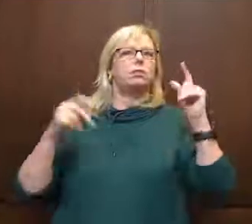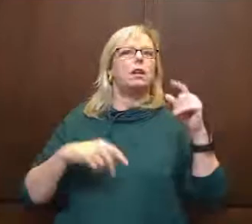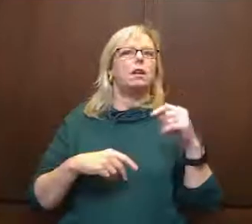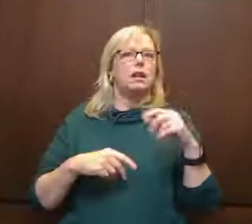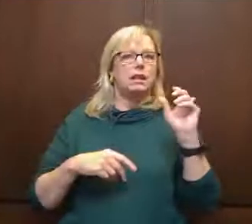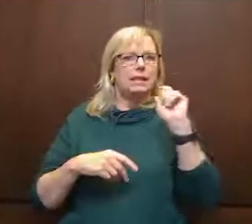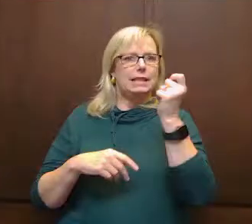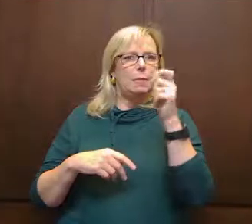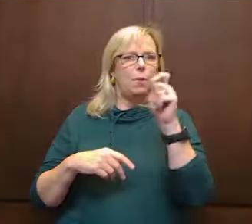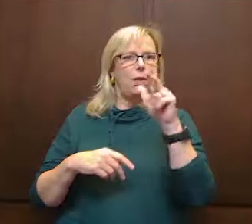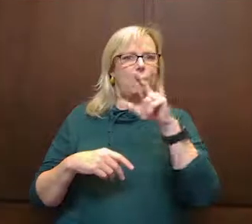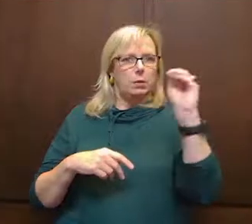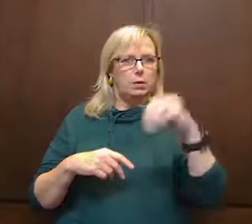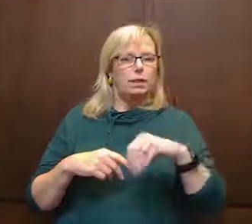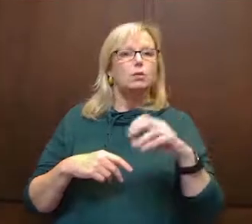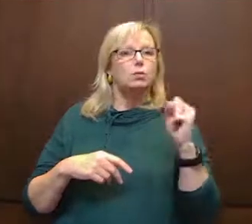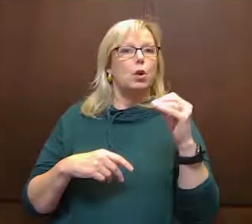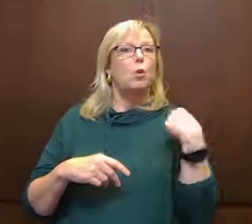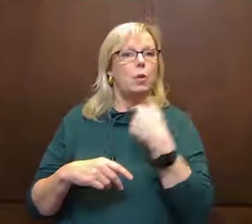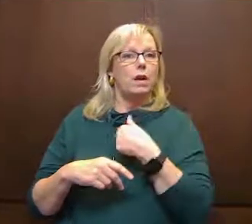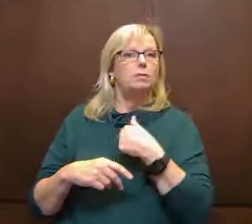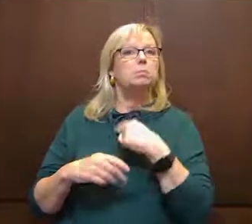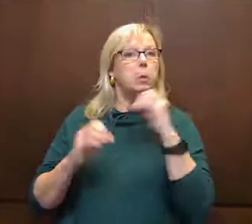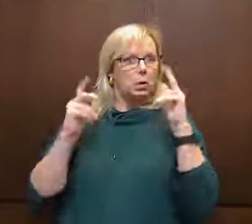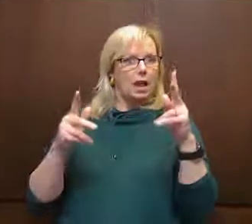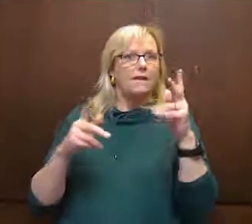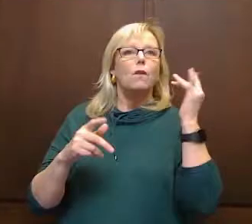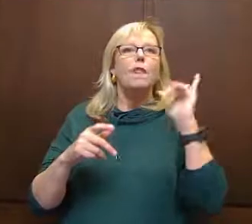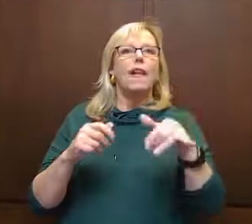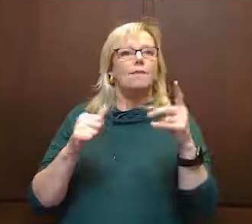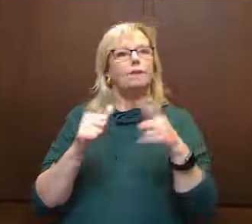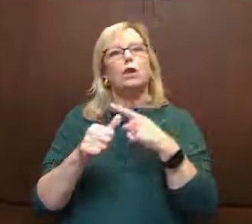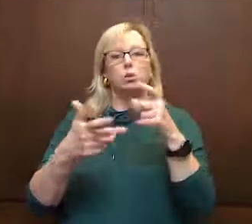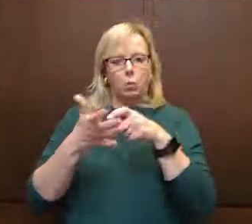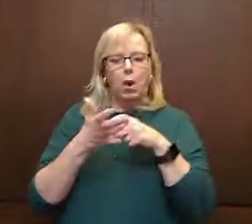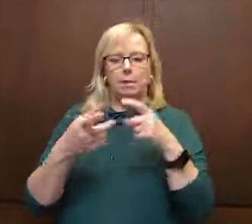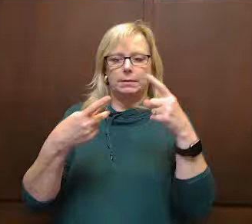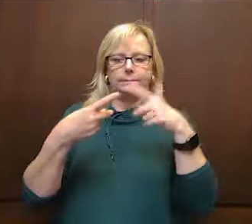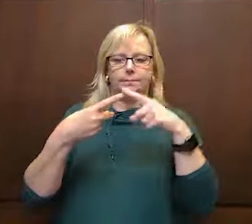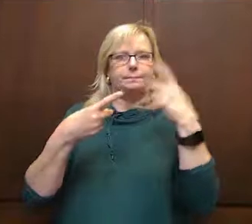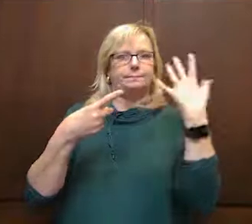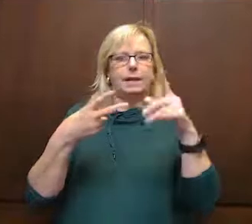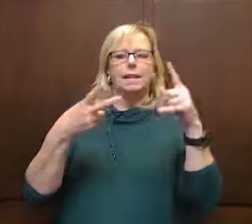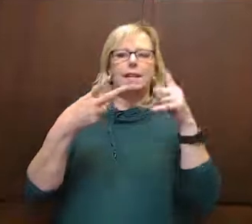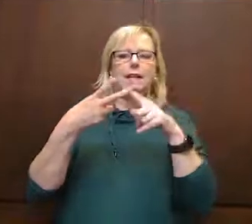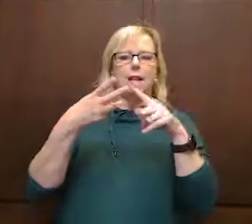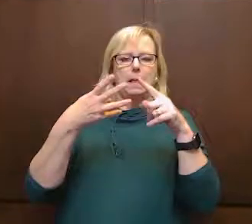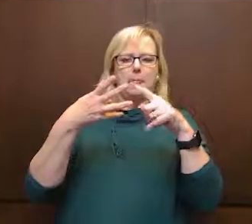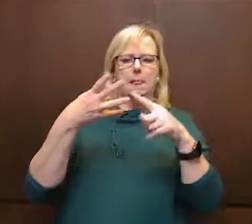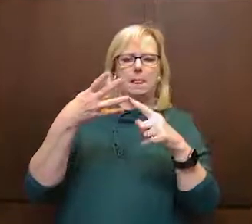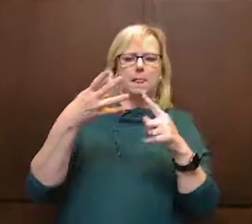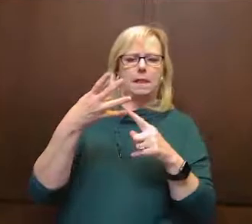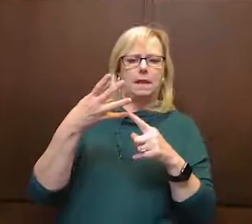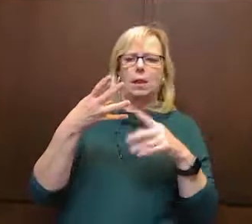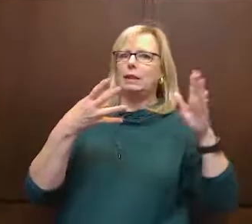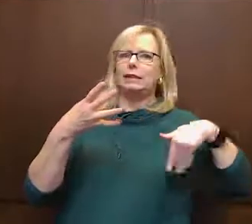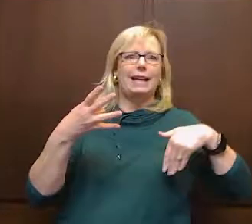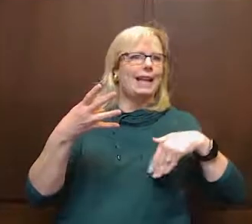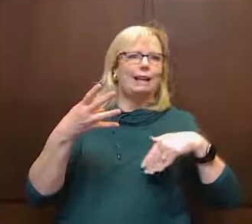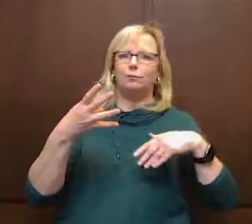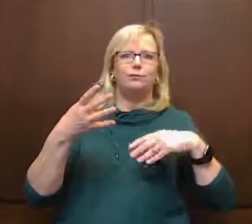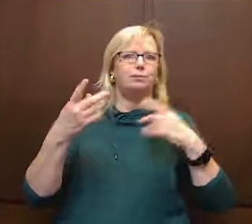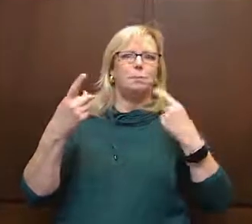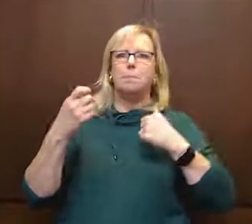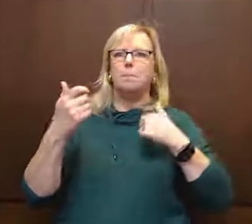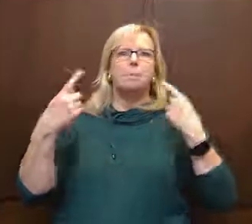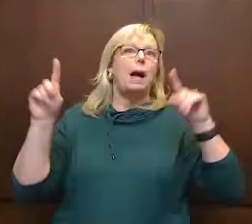at 10.3%, so we are okay on that first metric. But the next 3 metrics, we don't meet any of them.